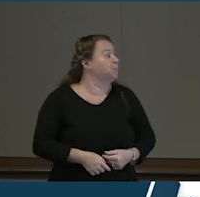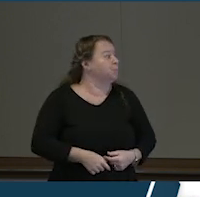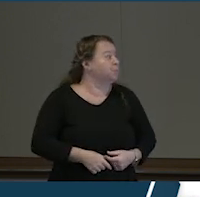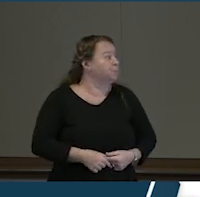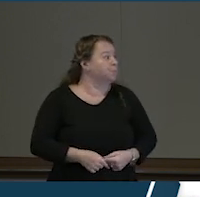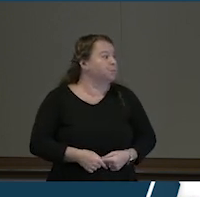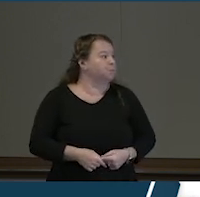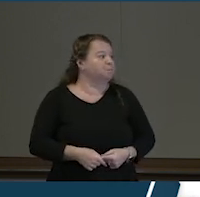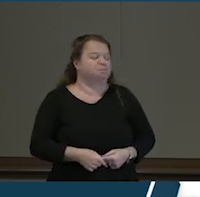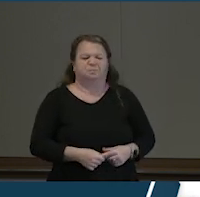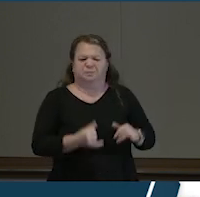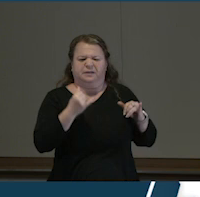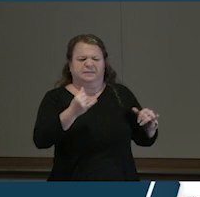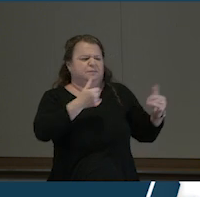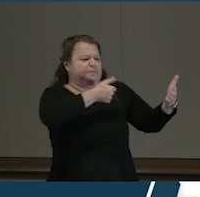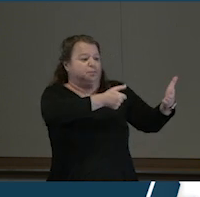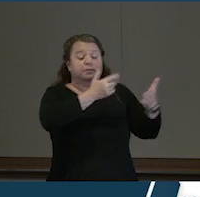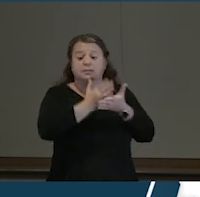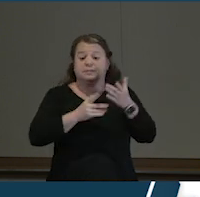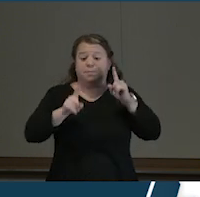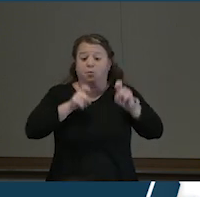some questions on there.